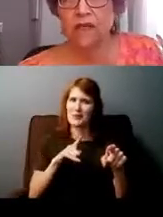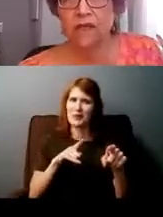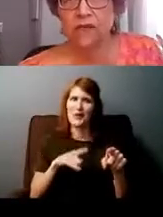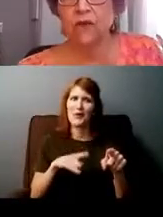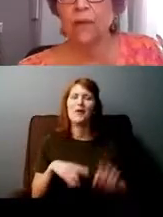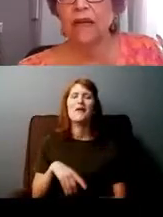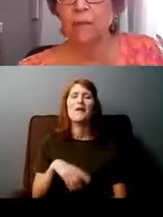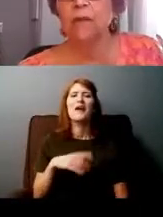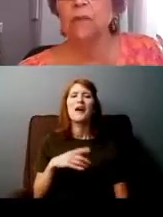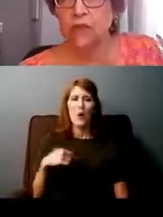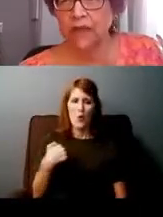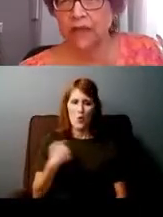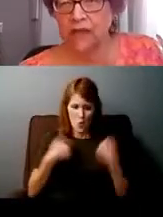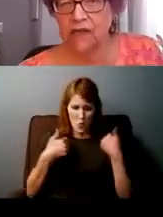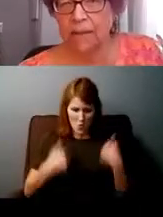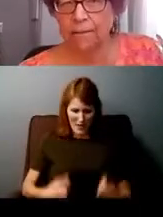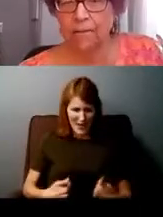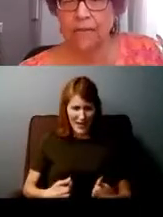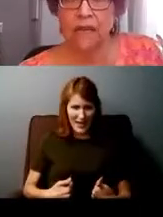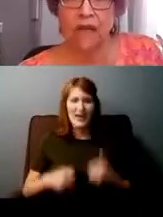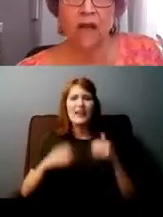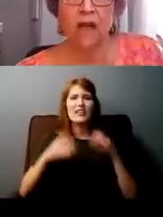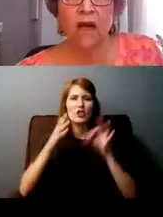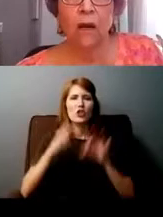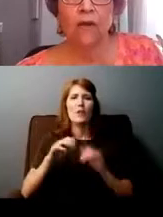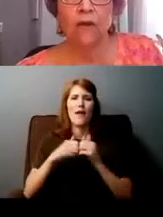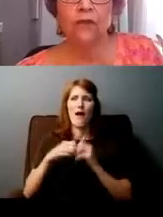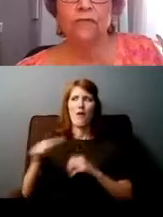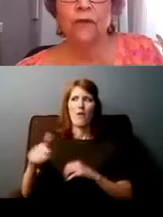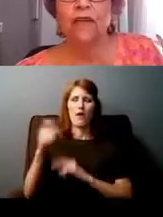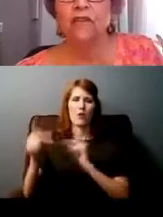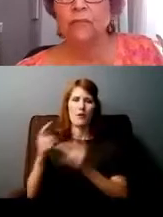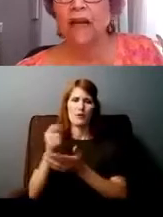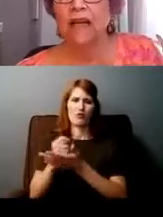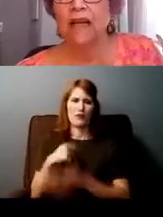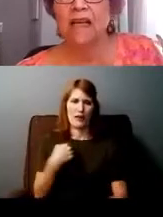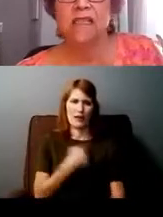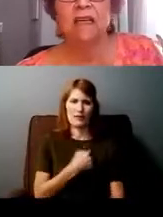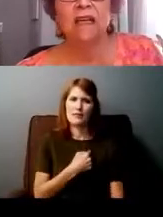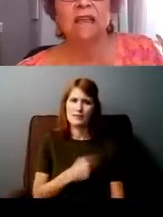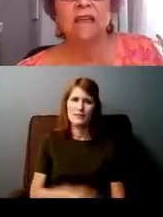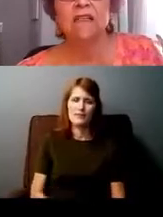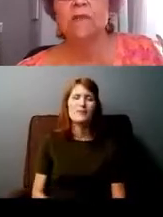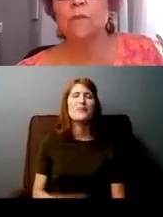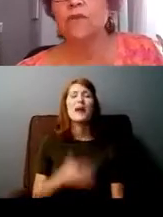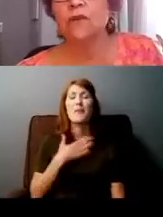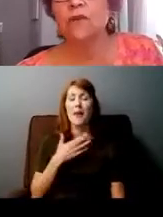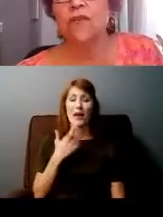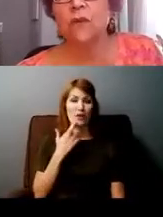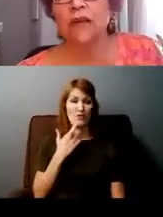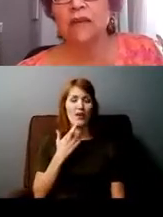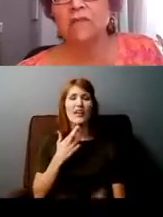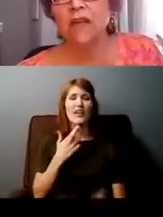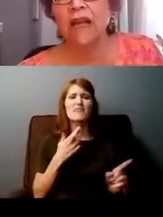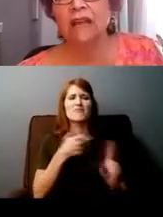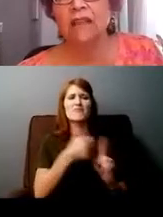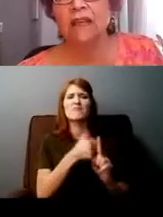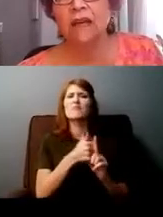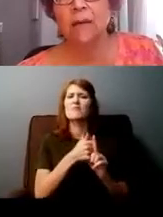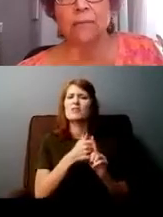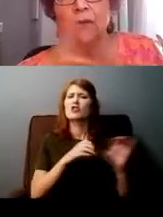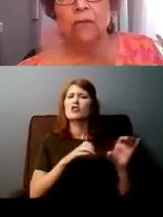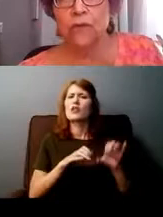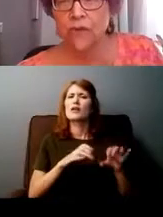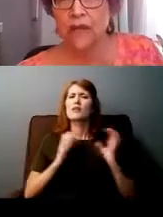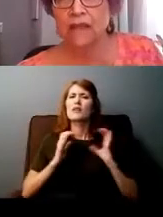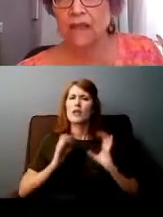that can determine how people treat us. A good friend of mine has done customer service training, and he and